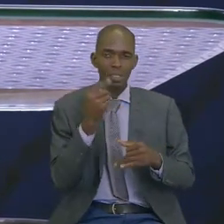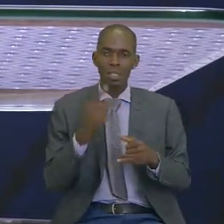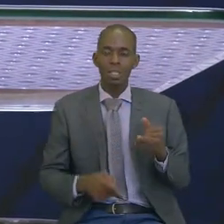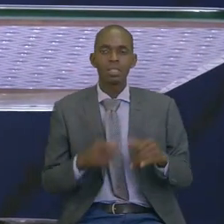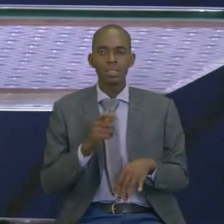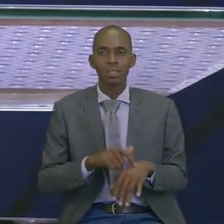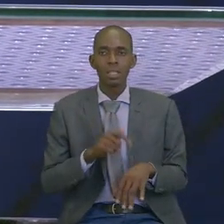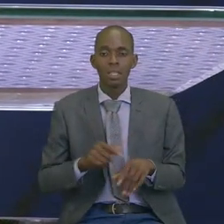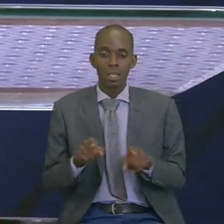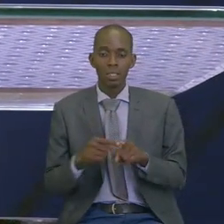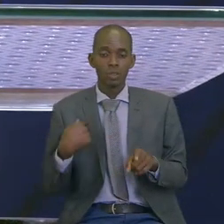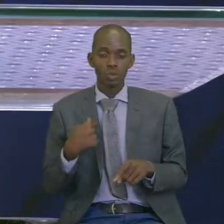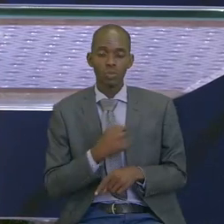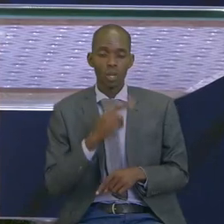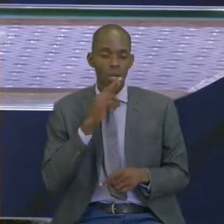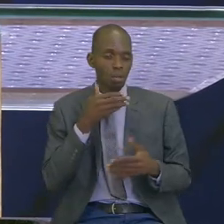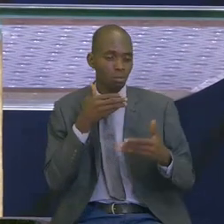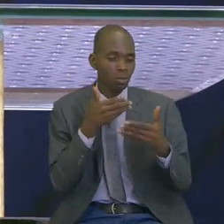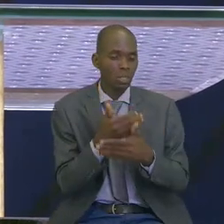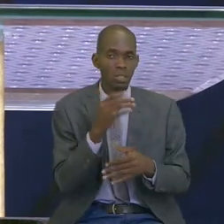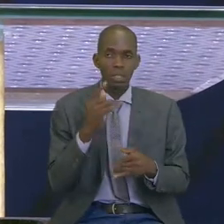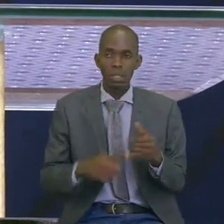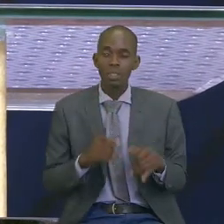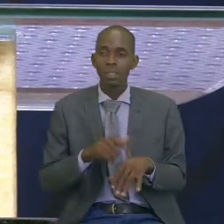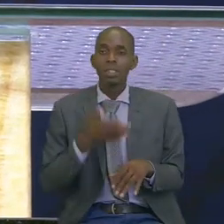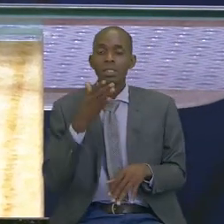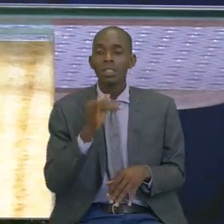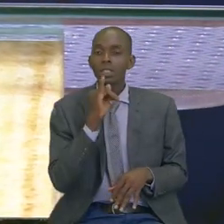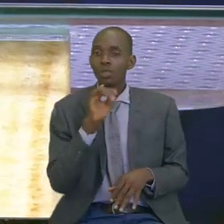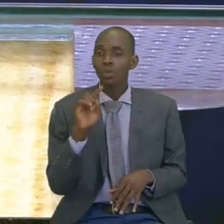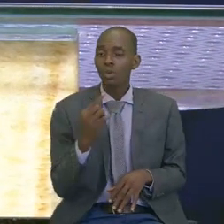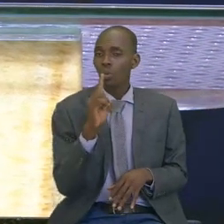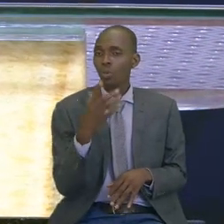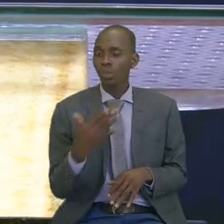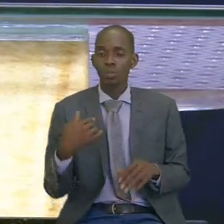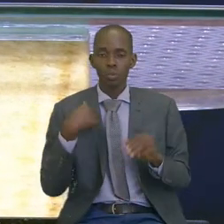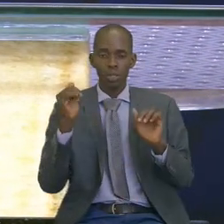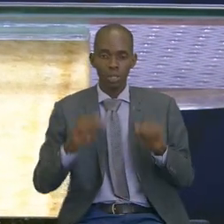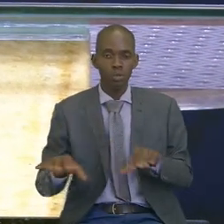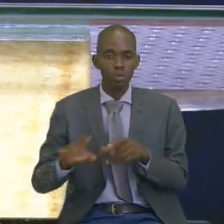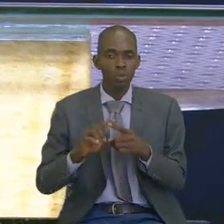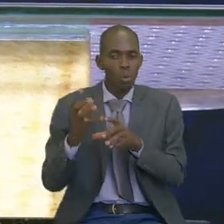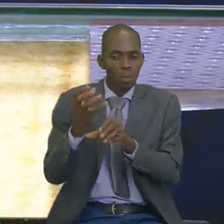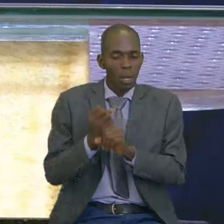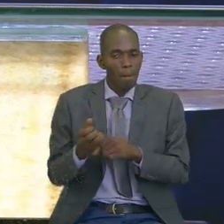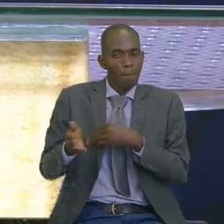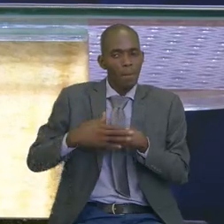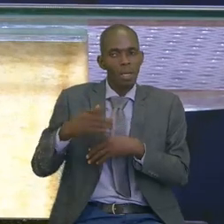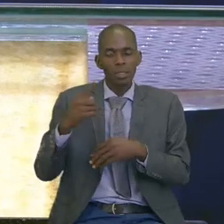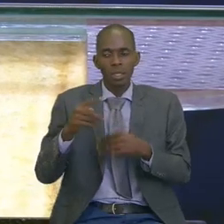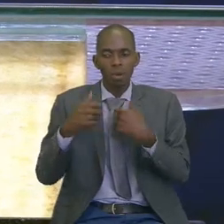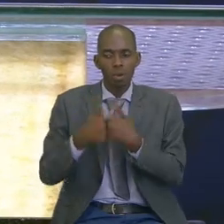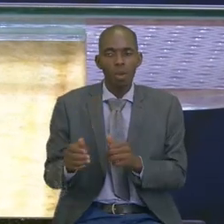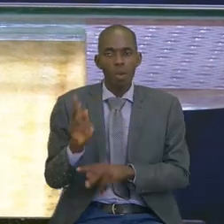we're approaching the latter days, there's only one thing we can do to get back some of those people that have departed from